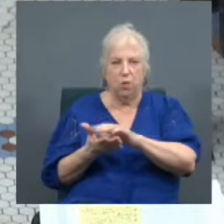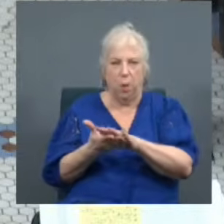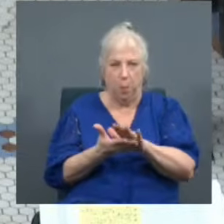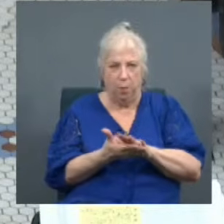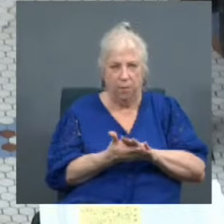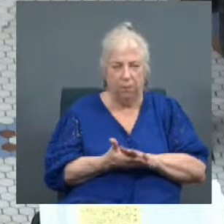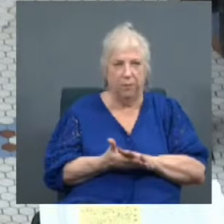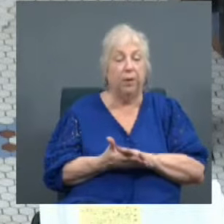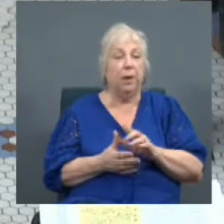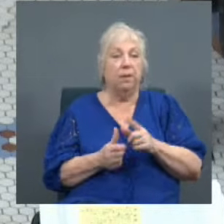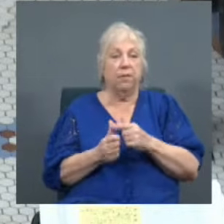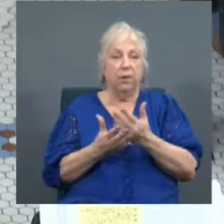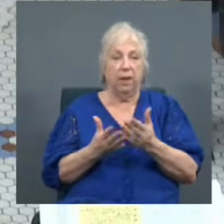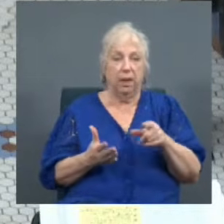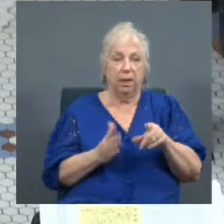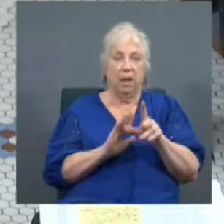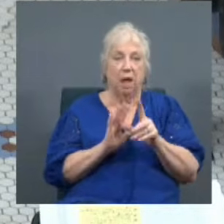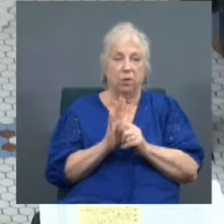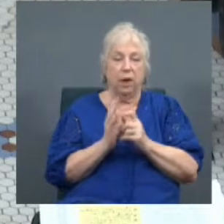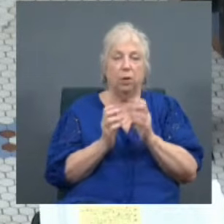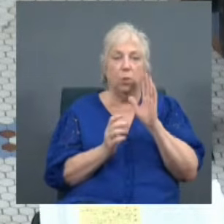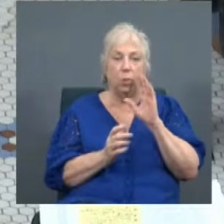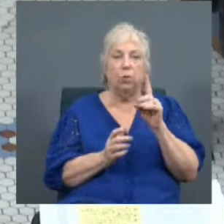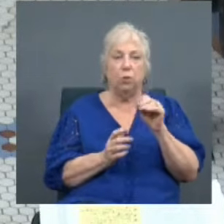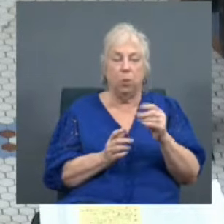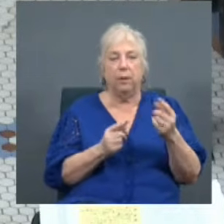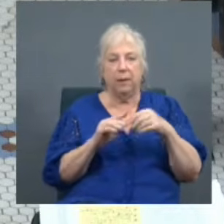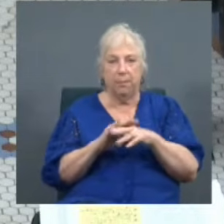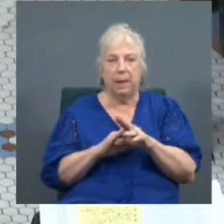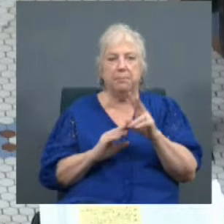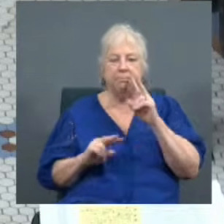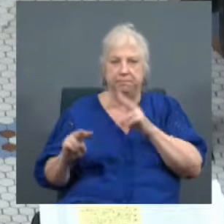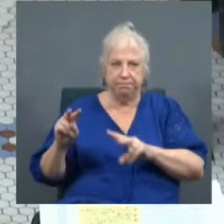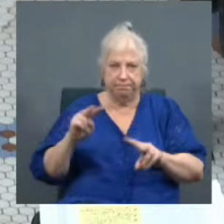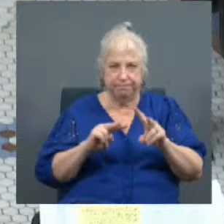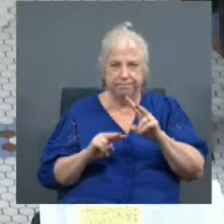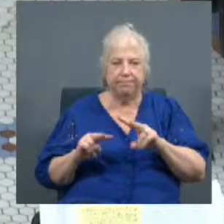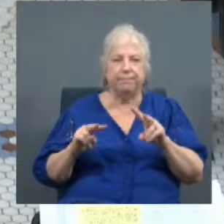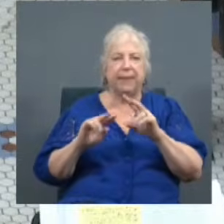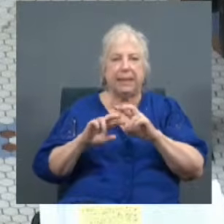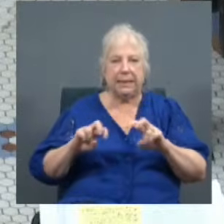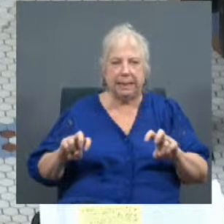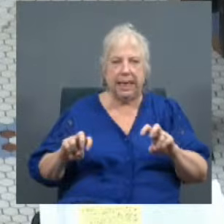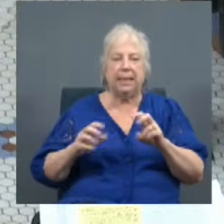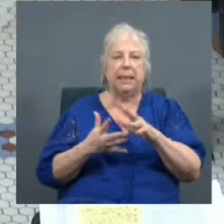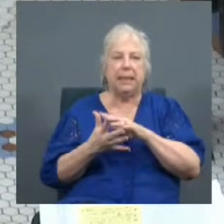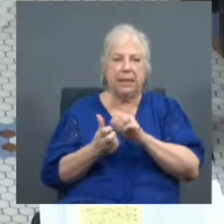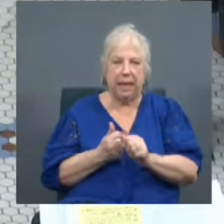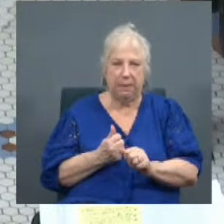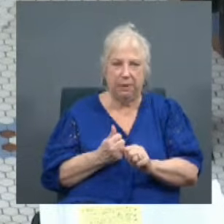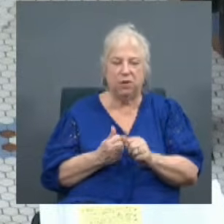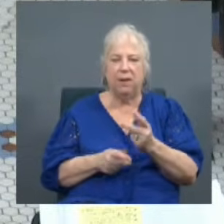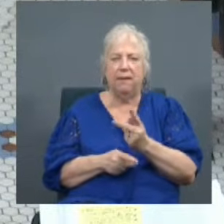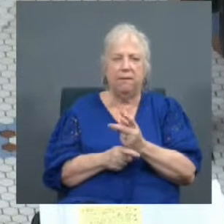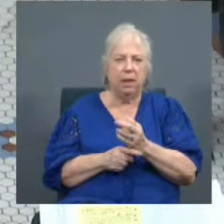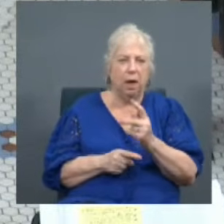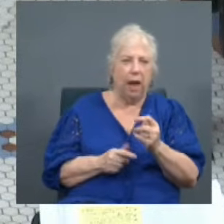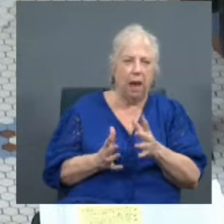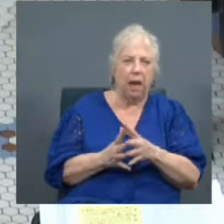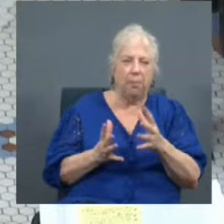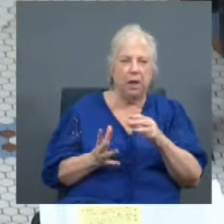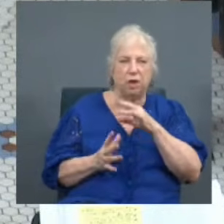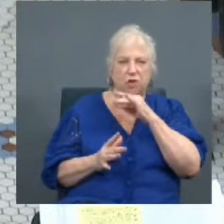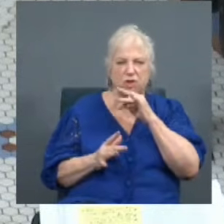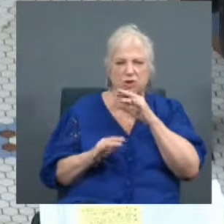thing that this contractor will do is come and do a preliminary damage assessment to figure out how much of debris is out